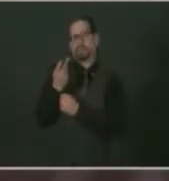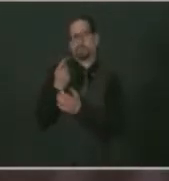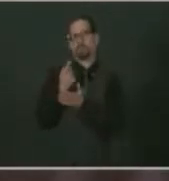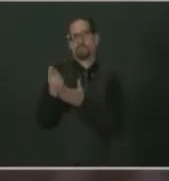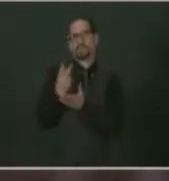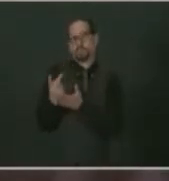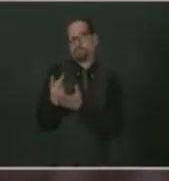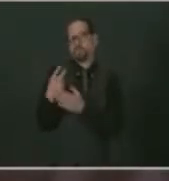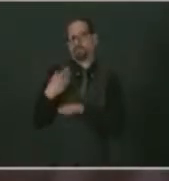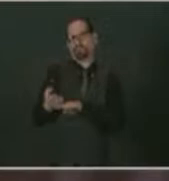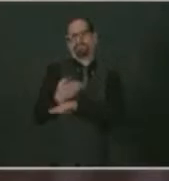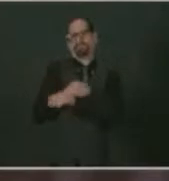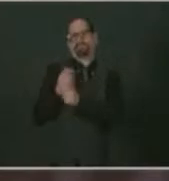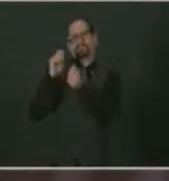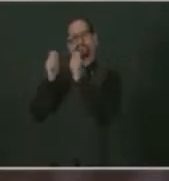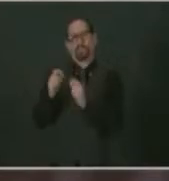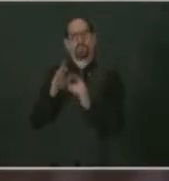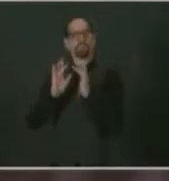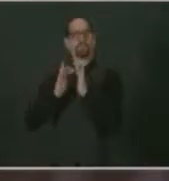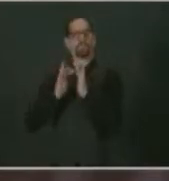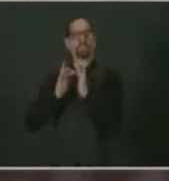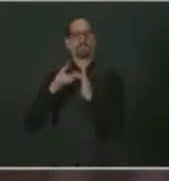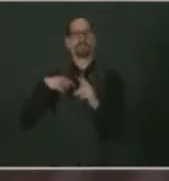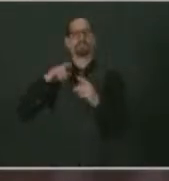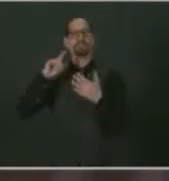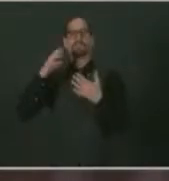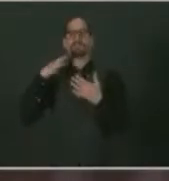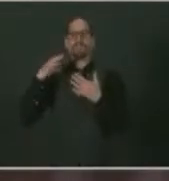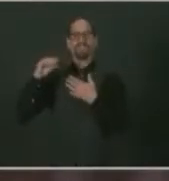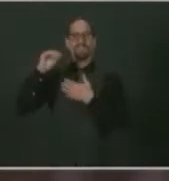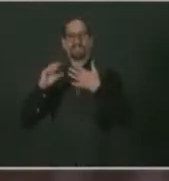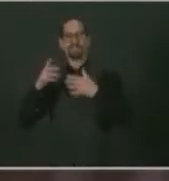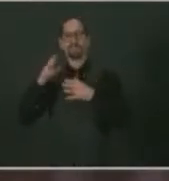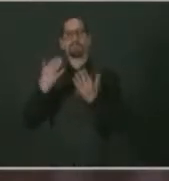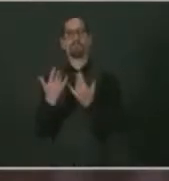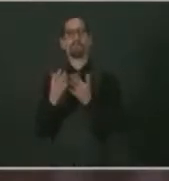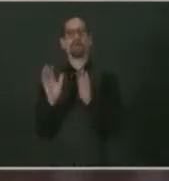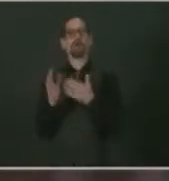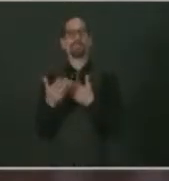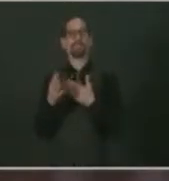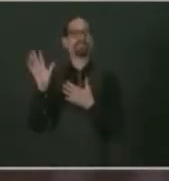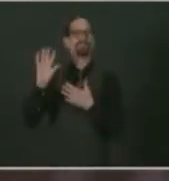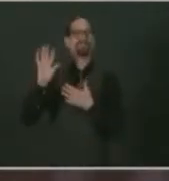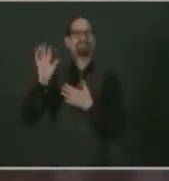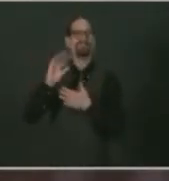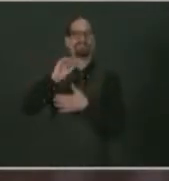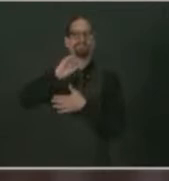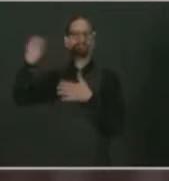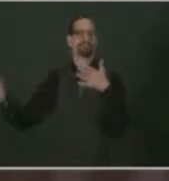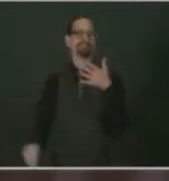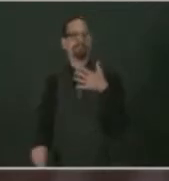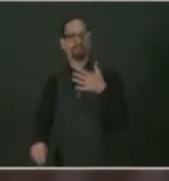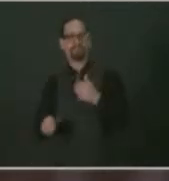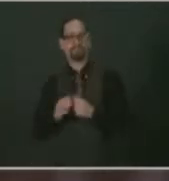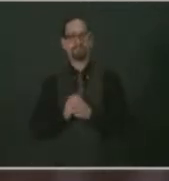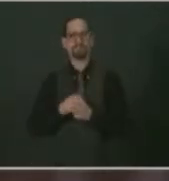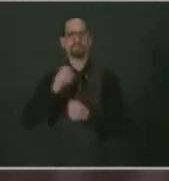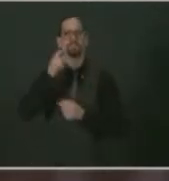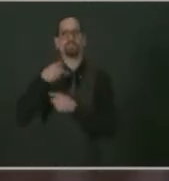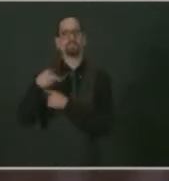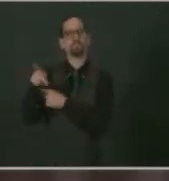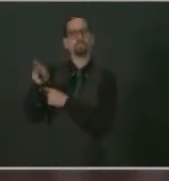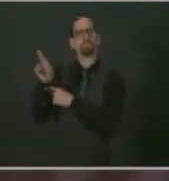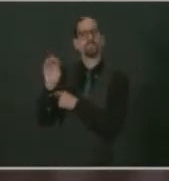it's a function that we'll need in order to handle the traffic, and then especially as we get the pre-registration system online. So it's